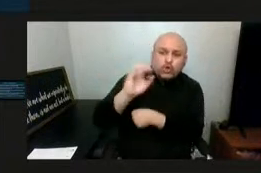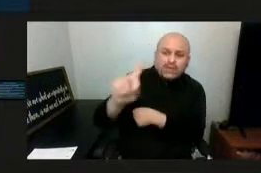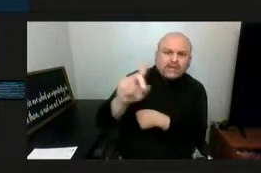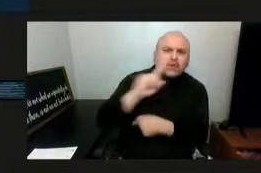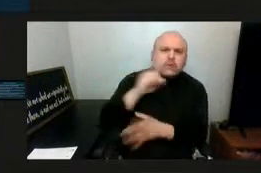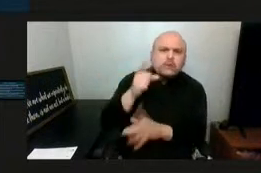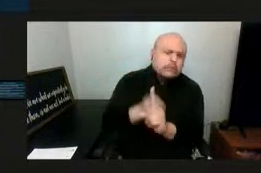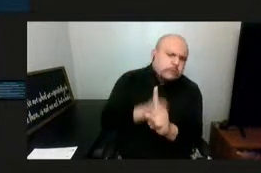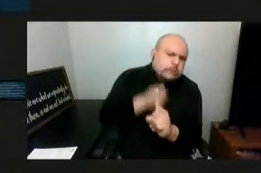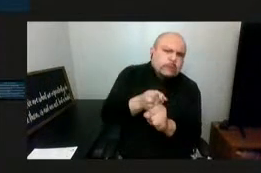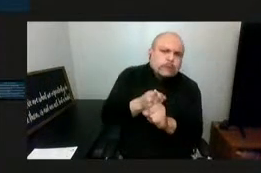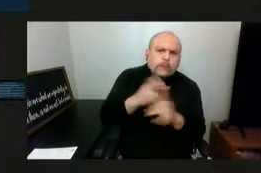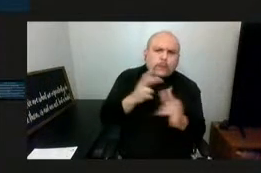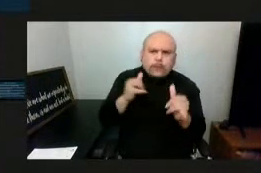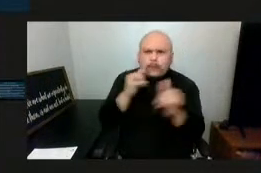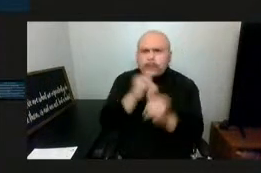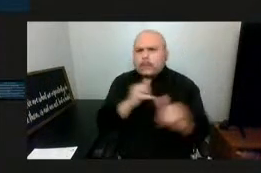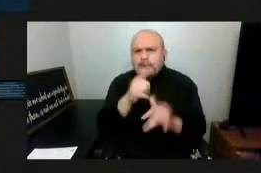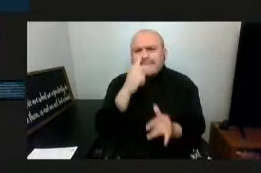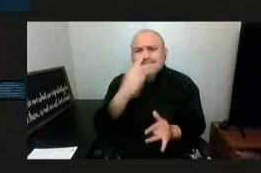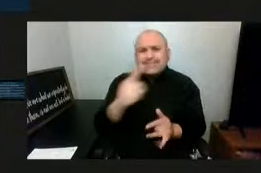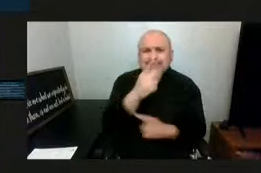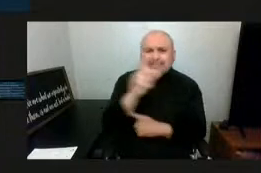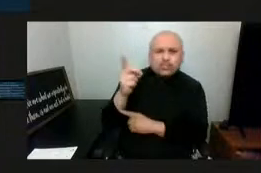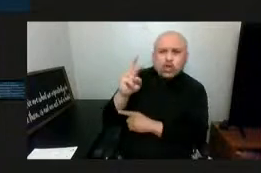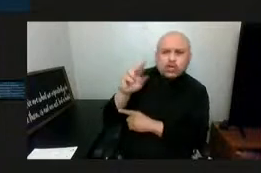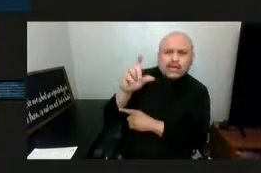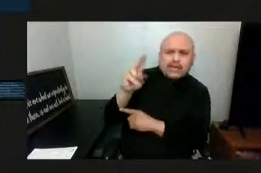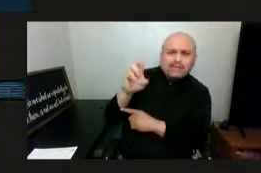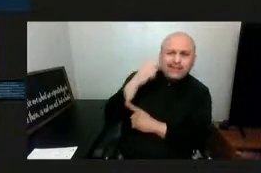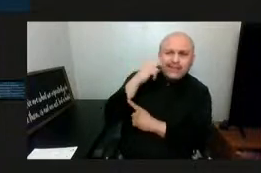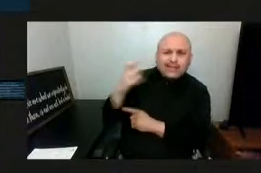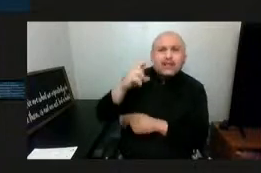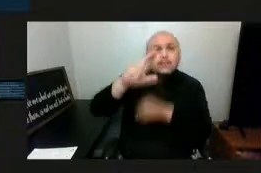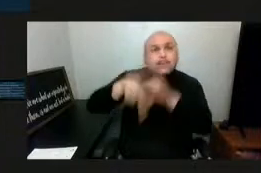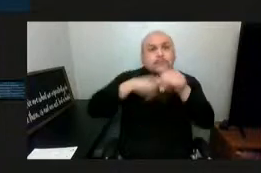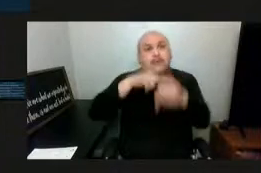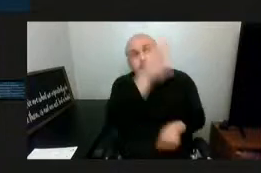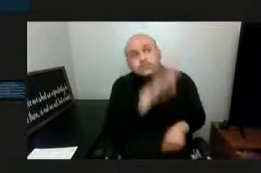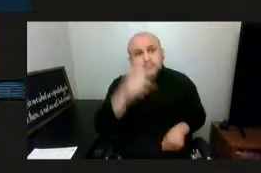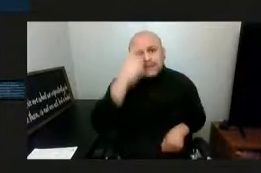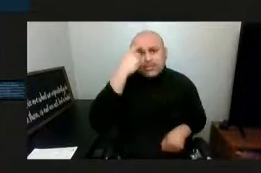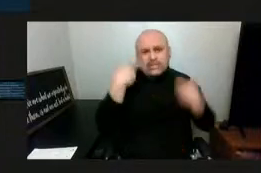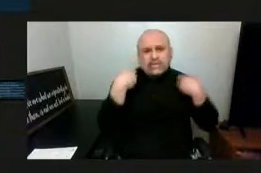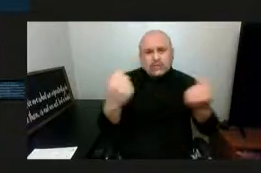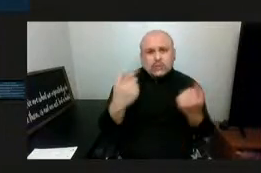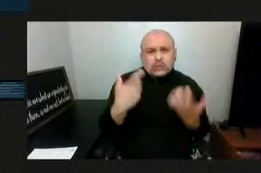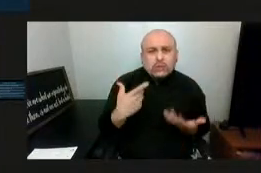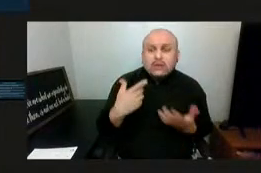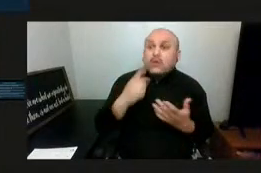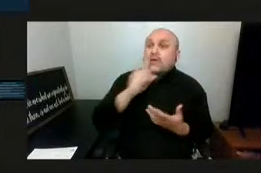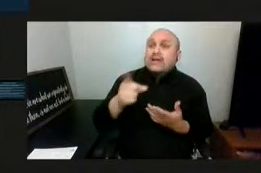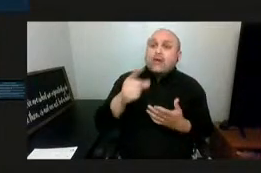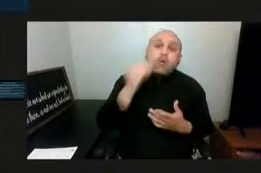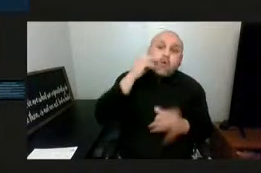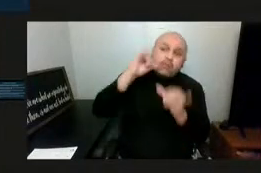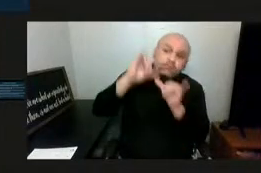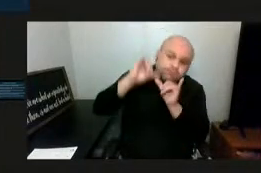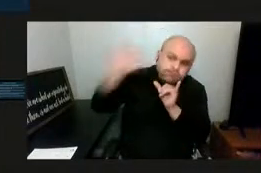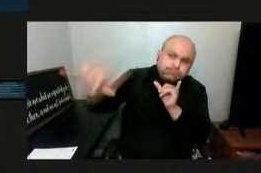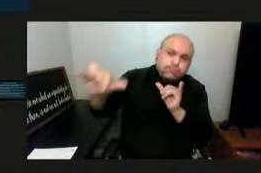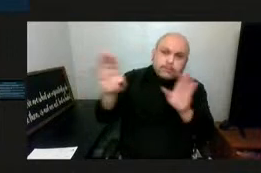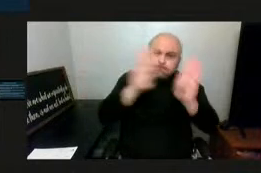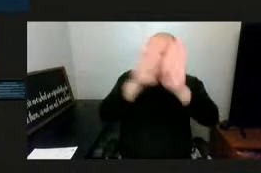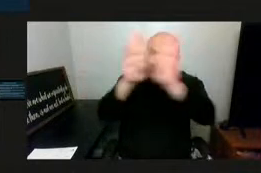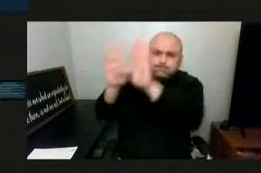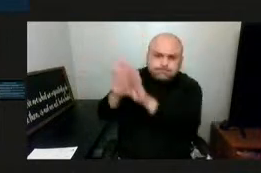impact, as you heard from Dr. Levine, on the nation's mental health, and that the pandemic our recovery from the